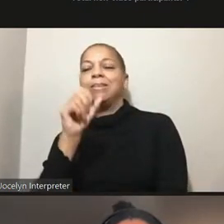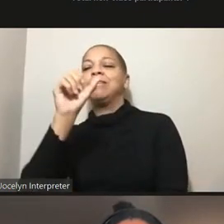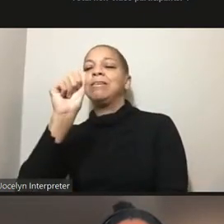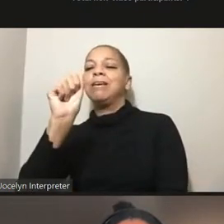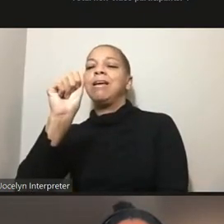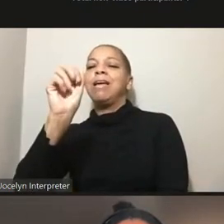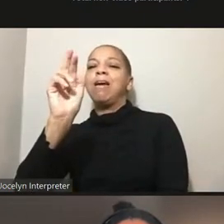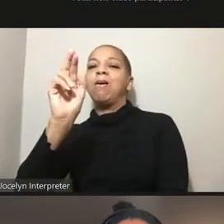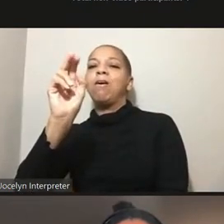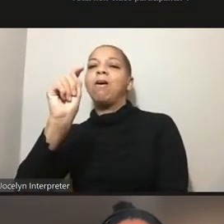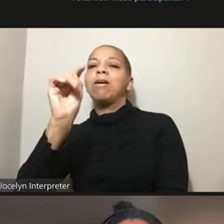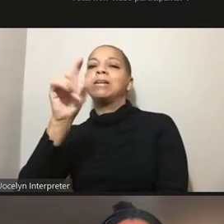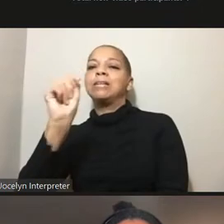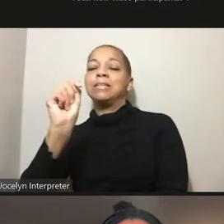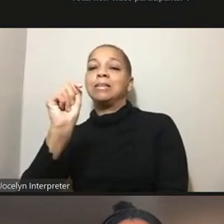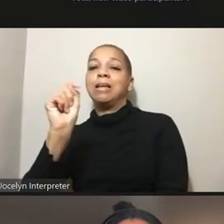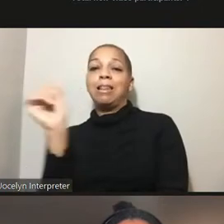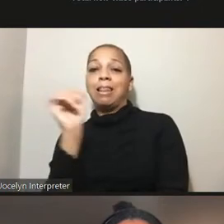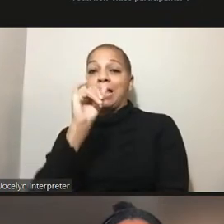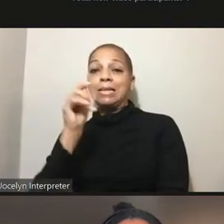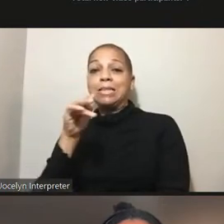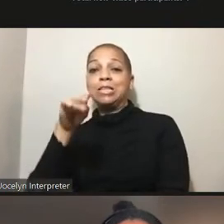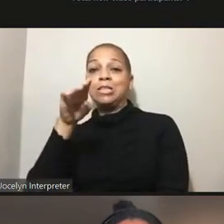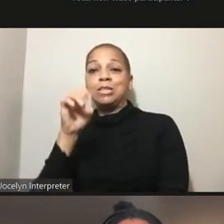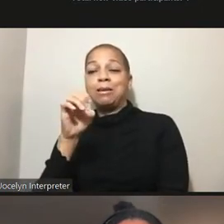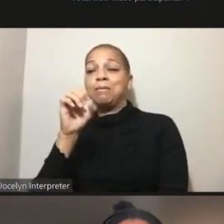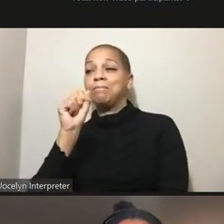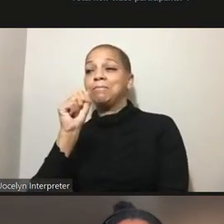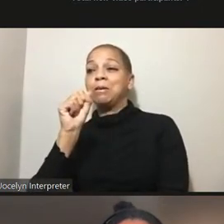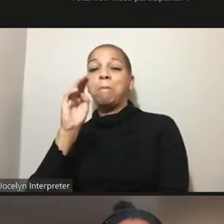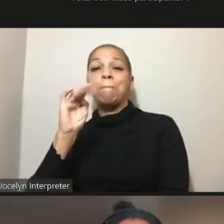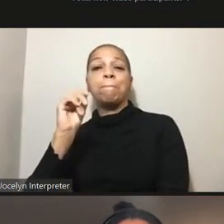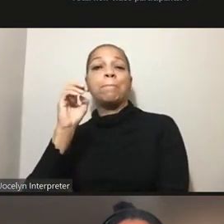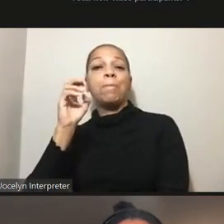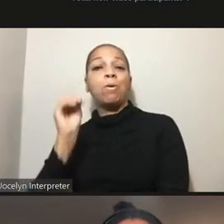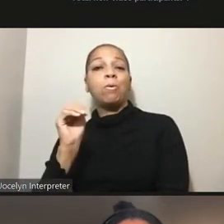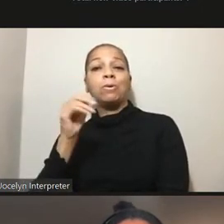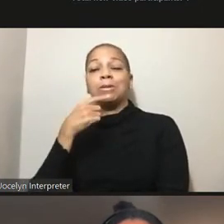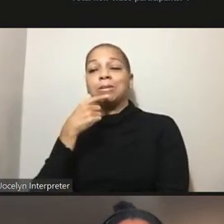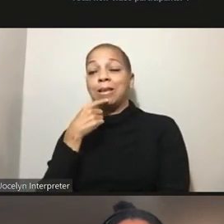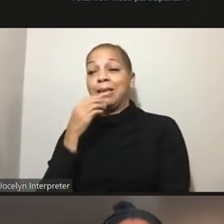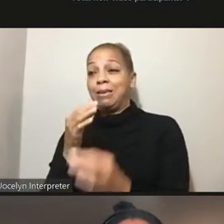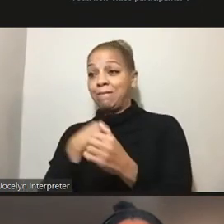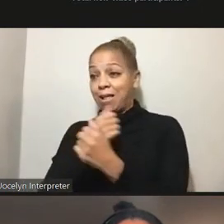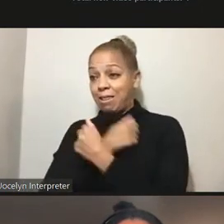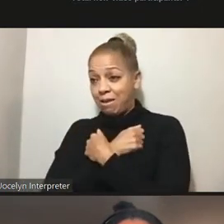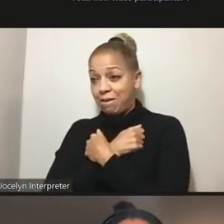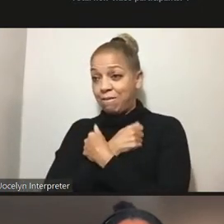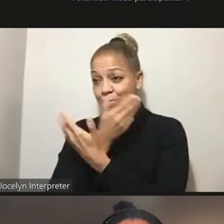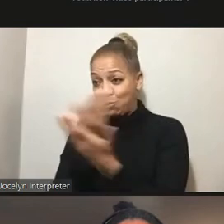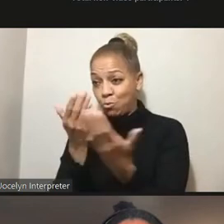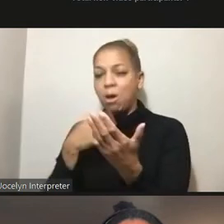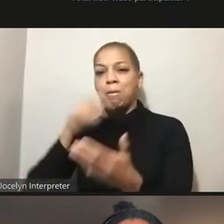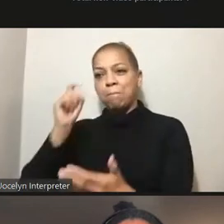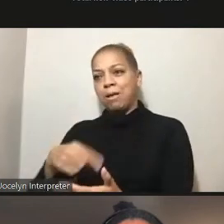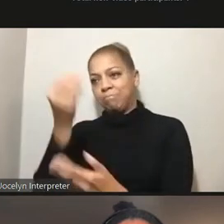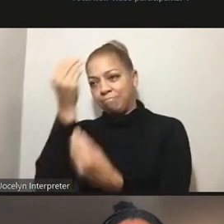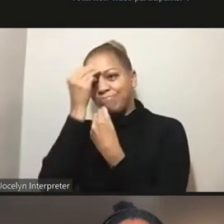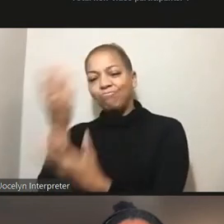Baldwin says, if I love you, I have to tell you the truth. So my job, as I see it, is to tell the